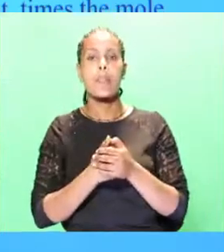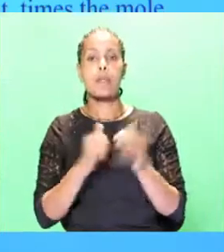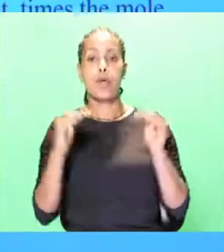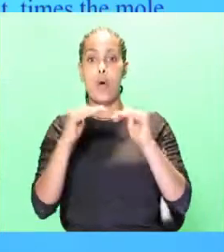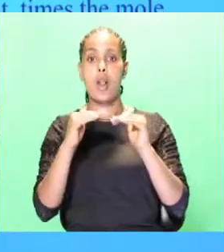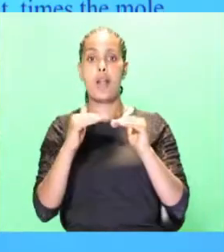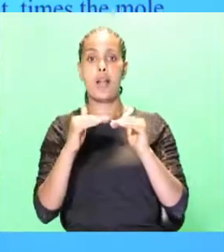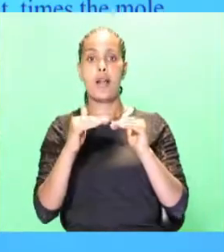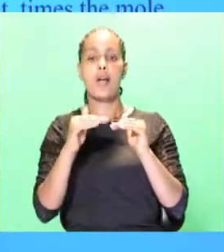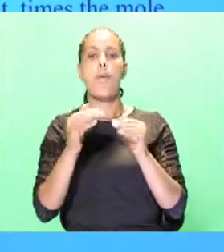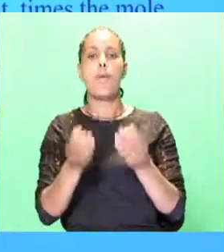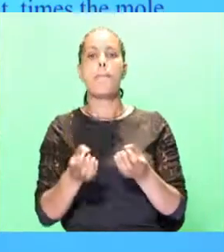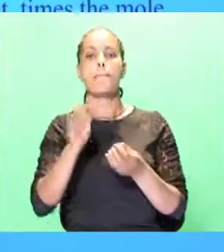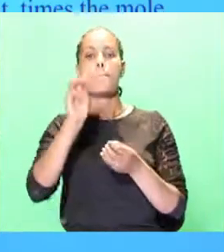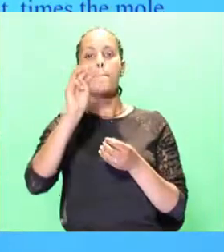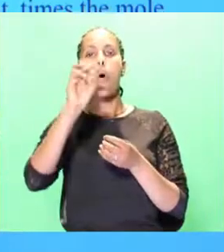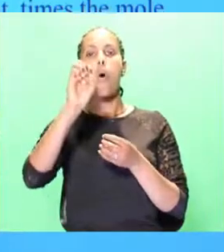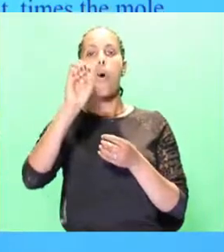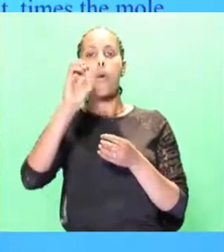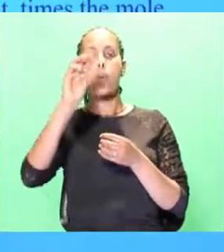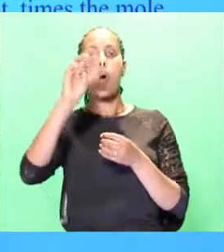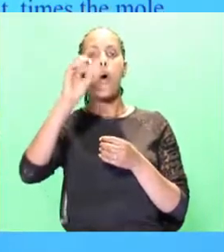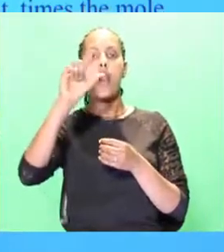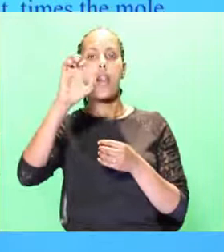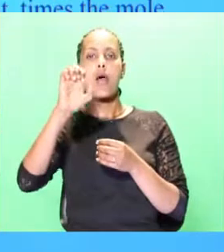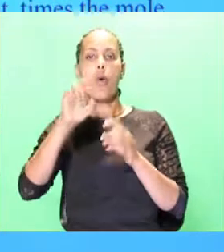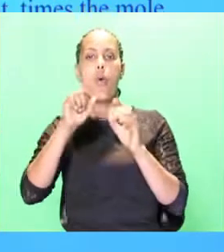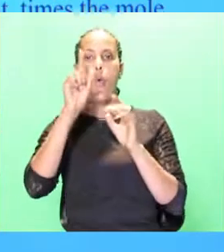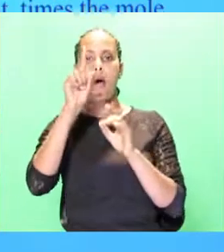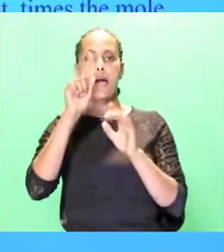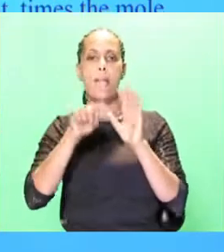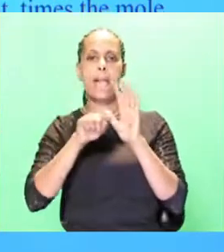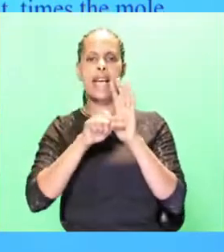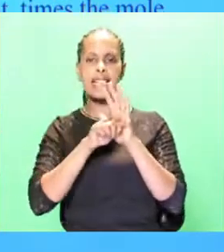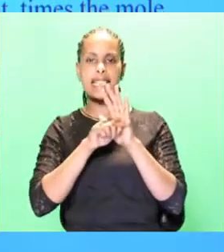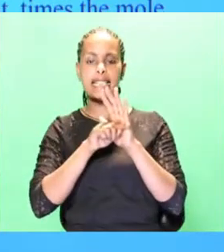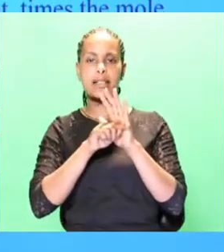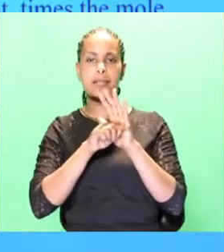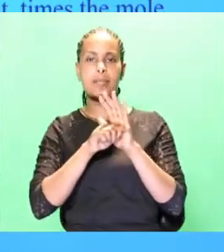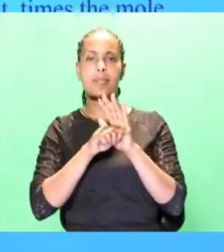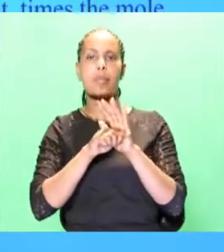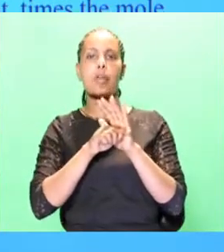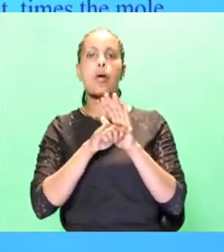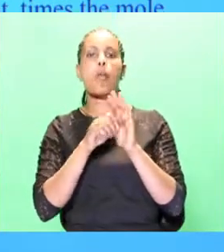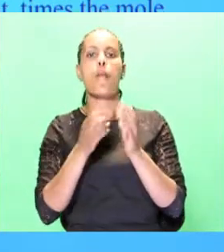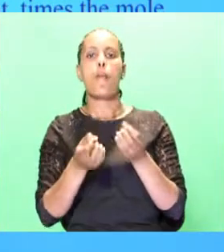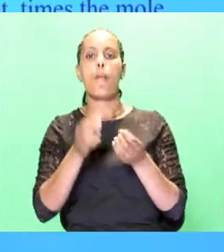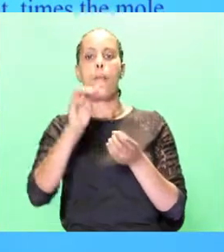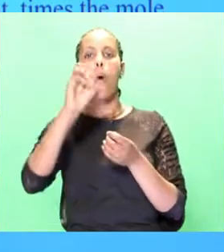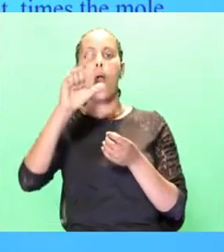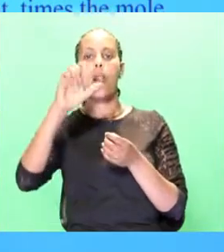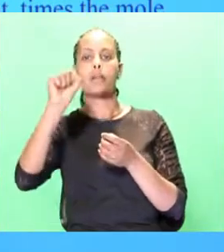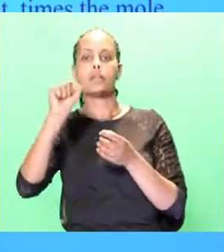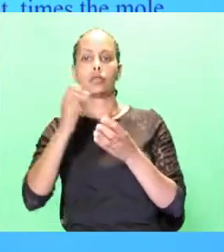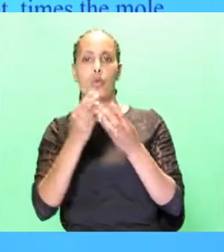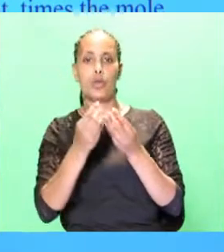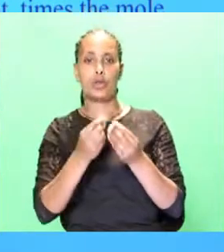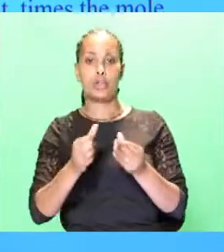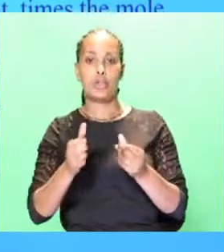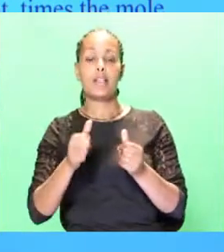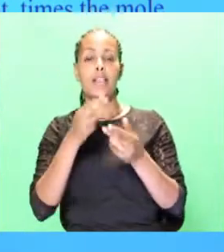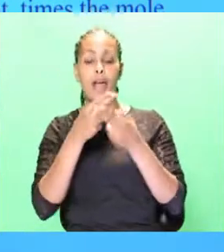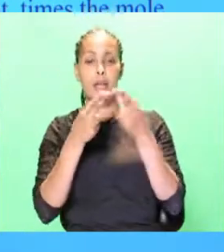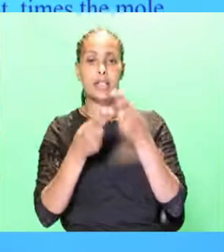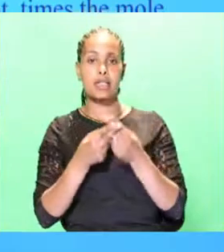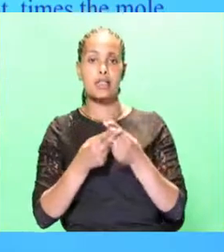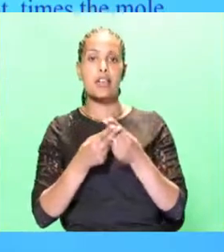equal mole fraction of the solvent is 1 minus mole fraction of the solid